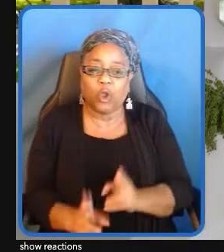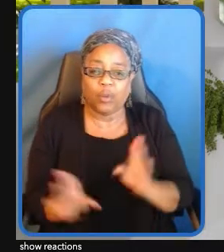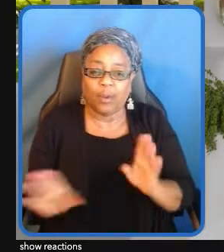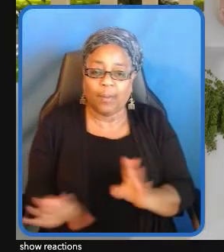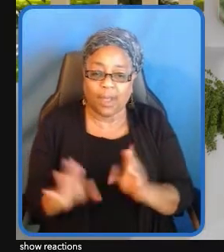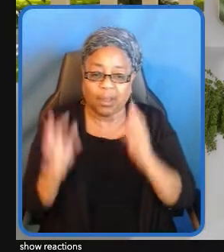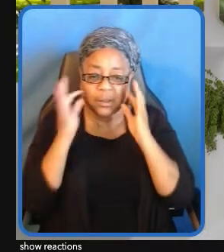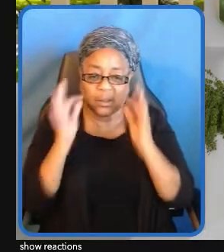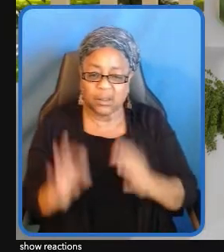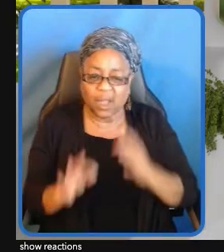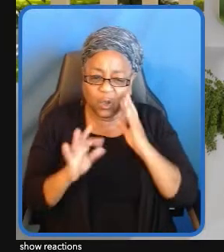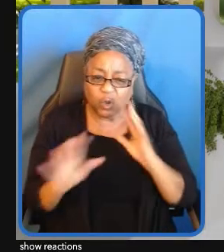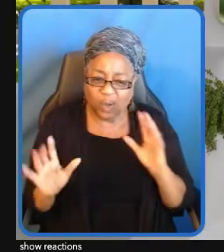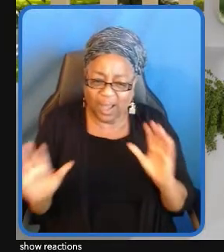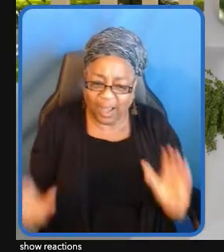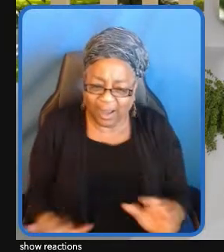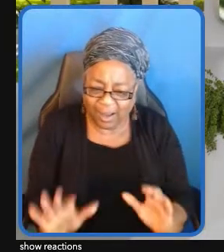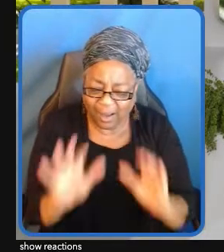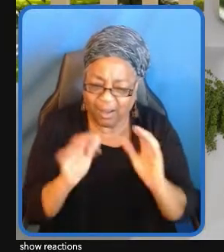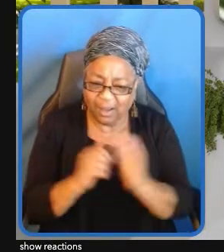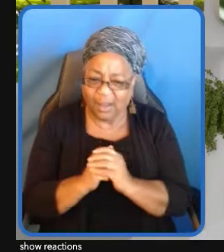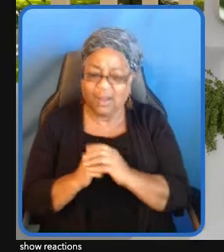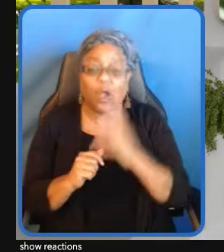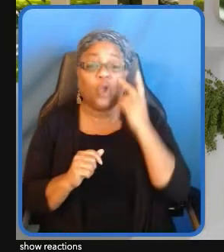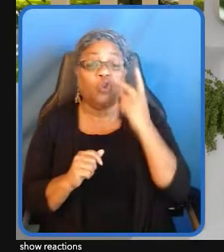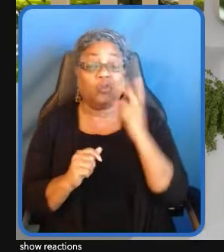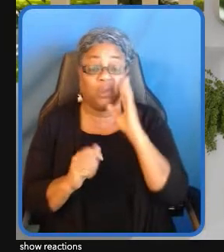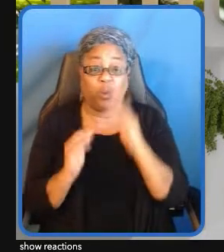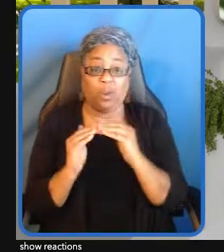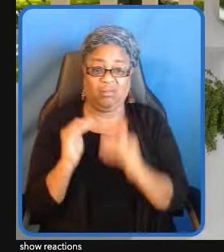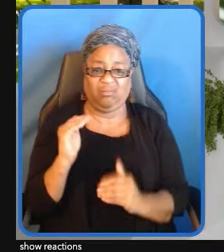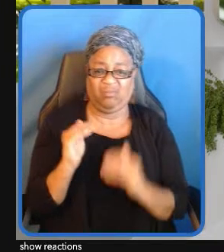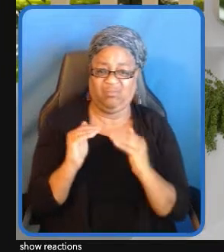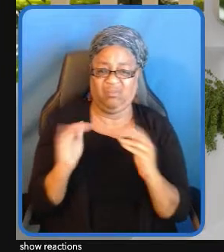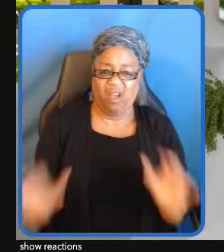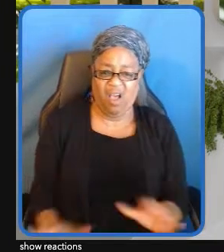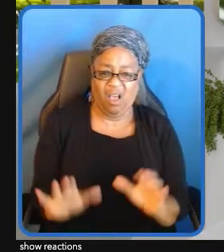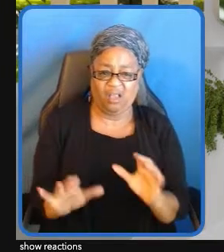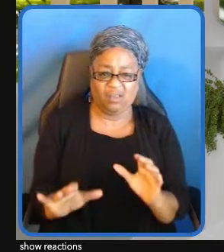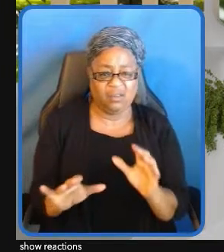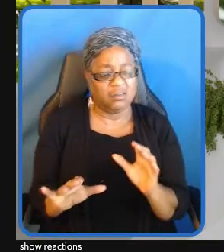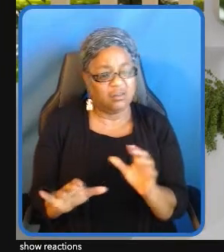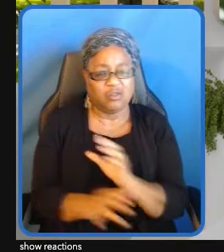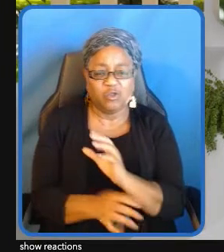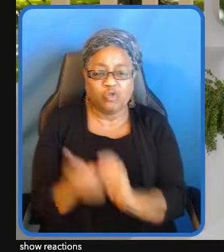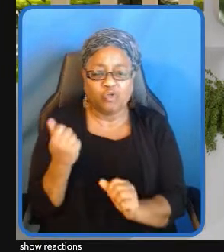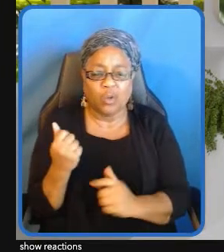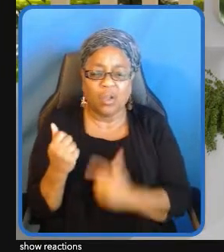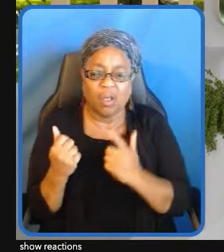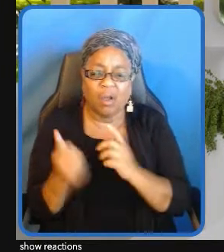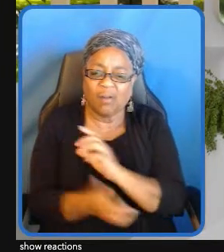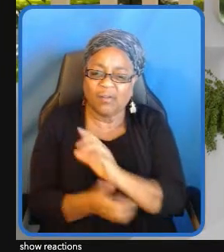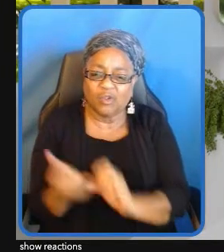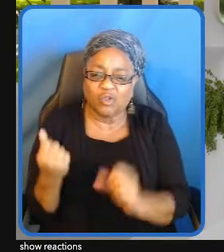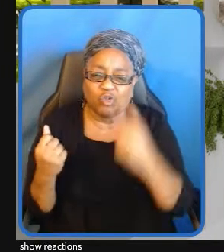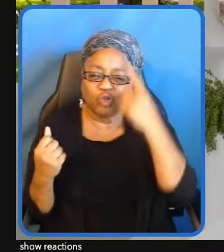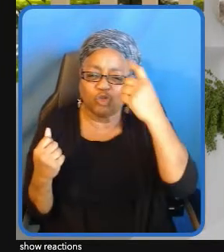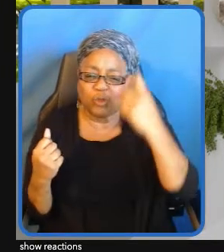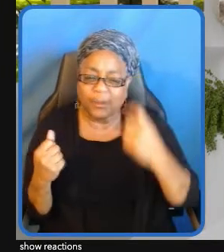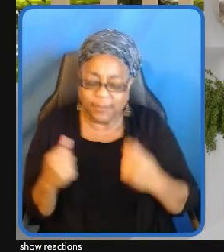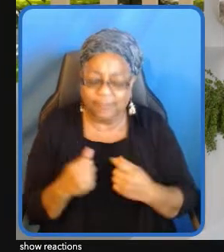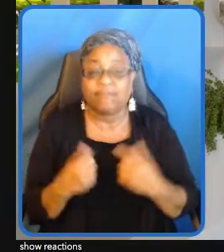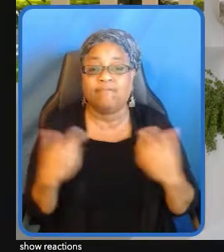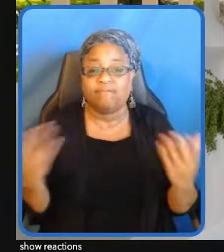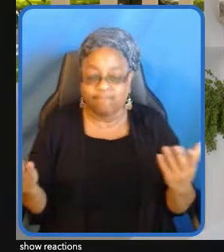what inequity does. It crushes lives, it crushes dreams. So, how about this? Let's not